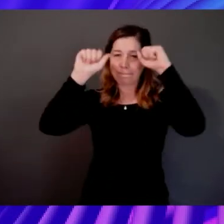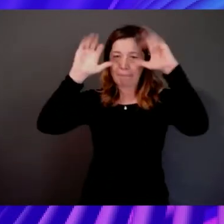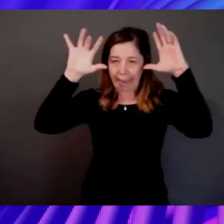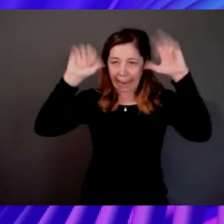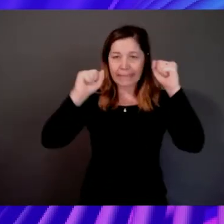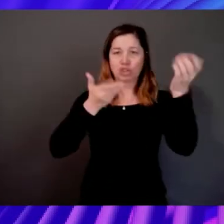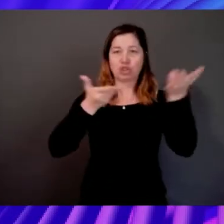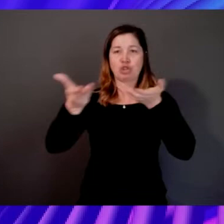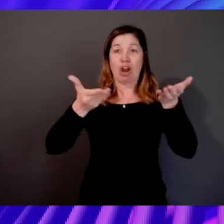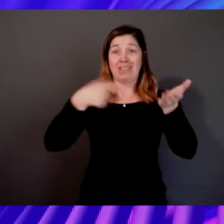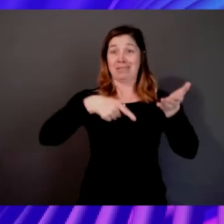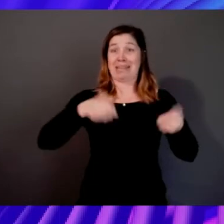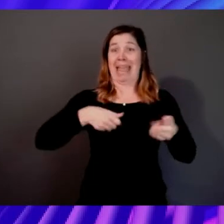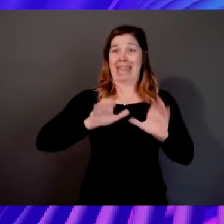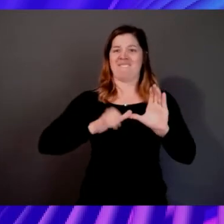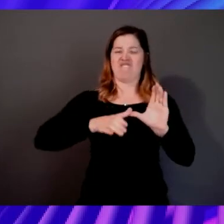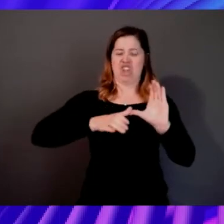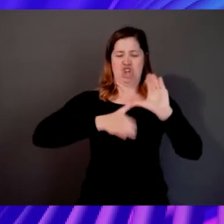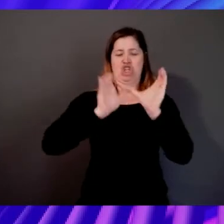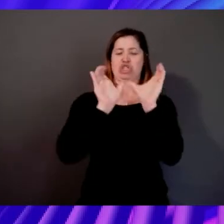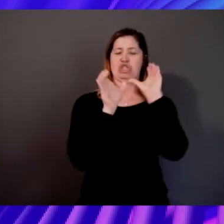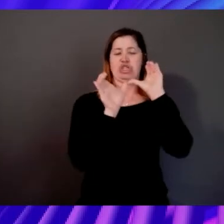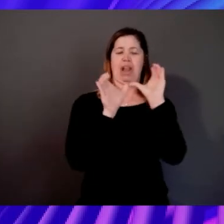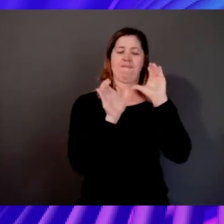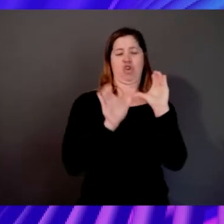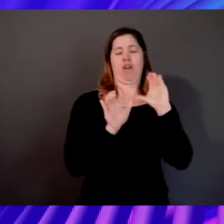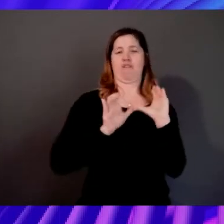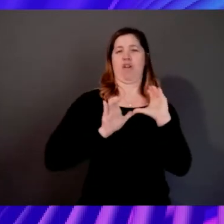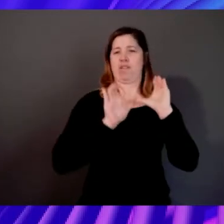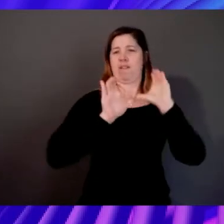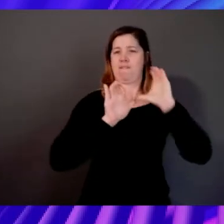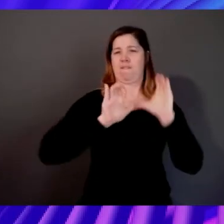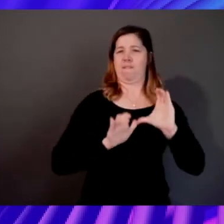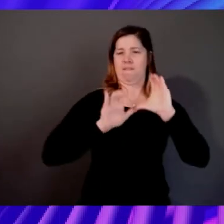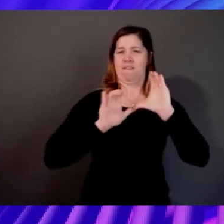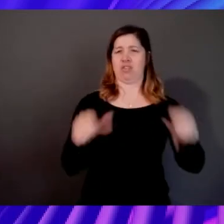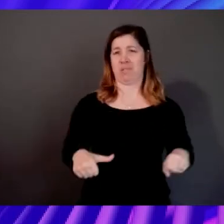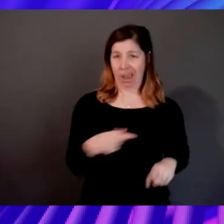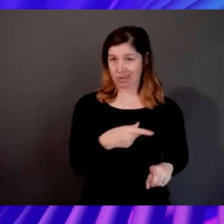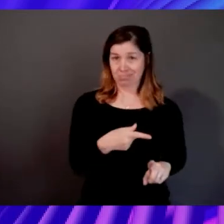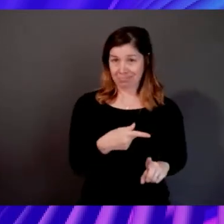and granularity with it. And most people would say, like, yeah, you should only have the permissions that are required for your